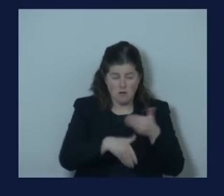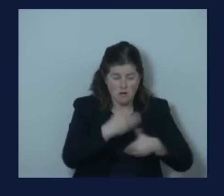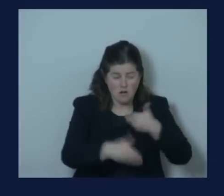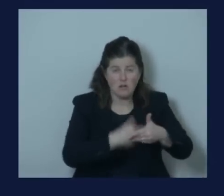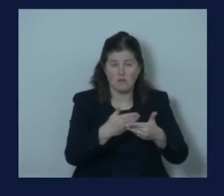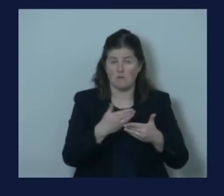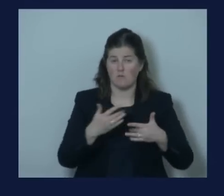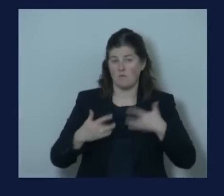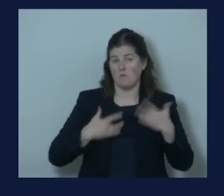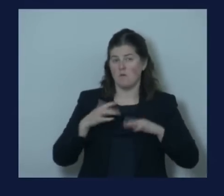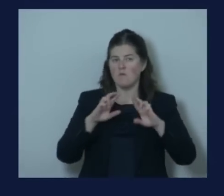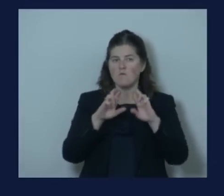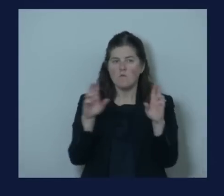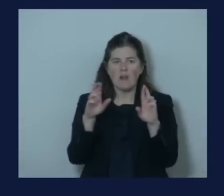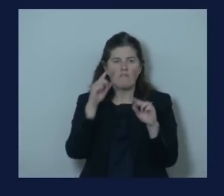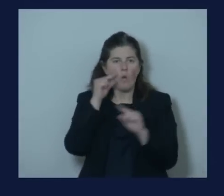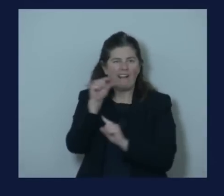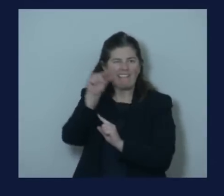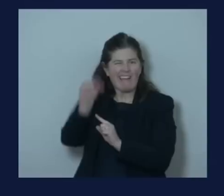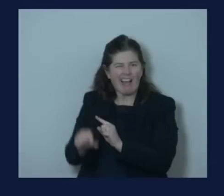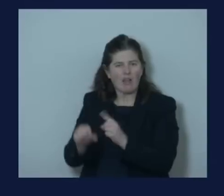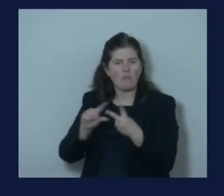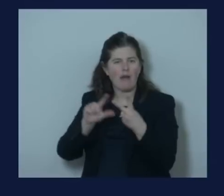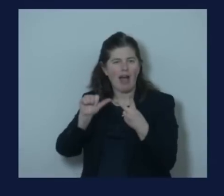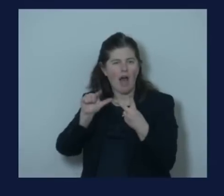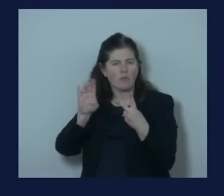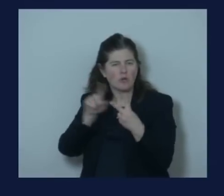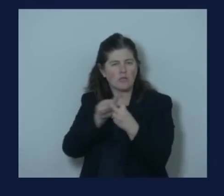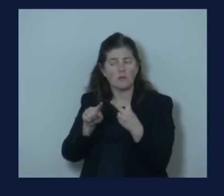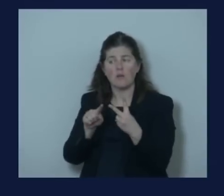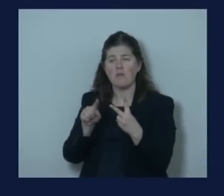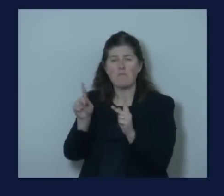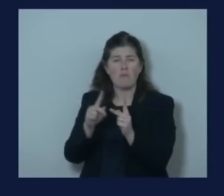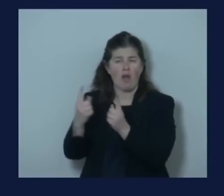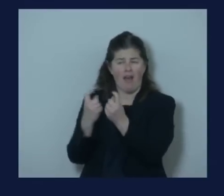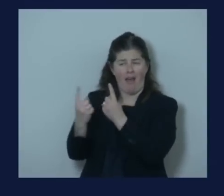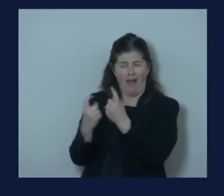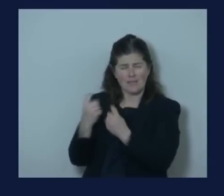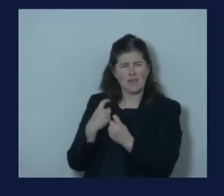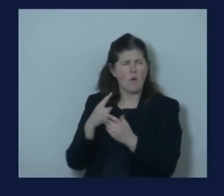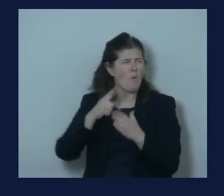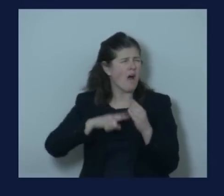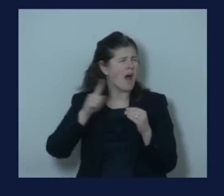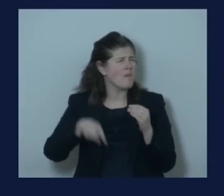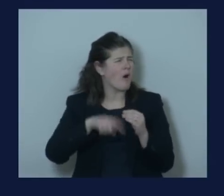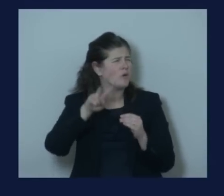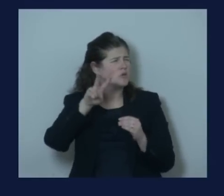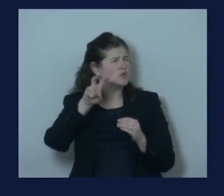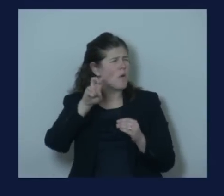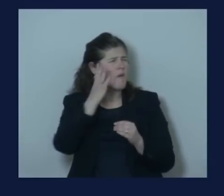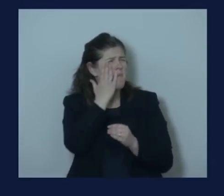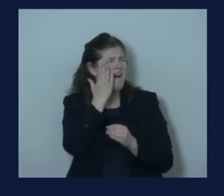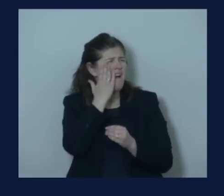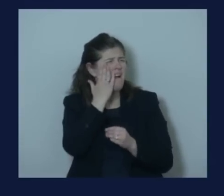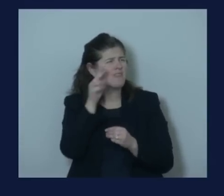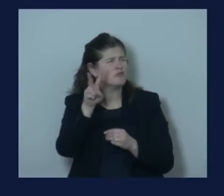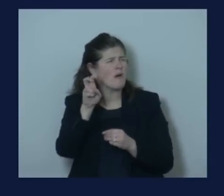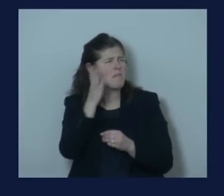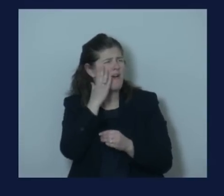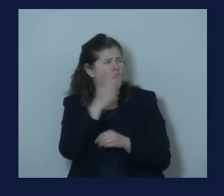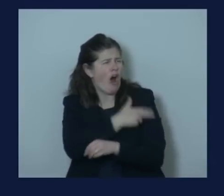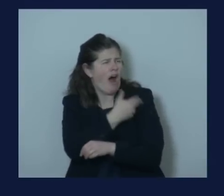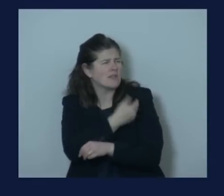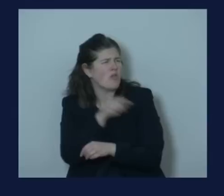talked about our readiness for Gallup and Albuquerque. And one thing people keep asking, what about that 200-bed